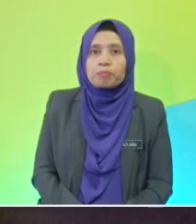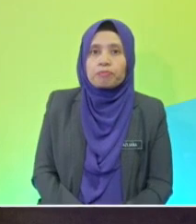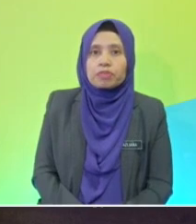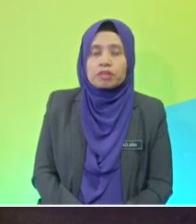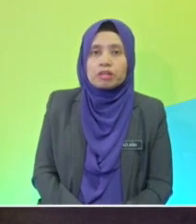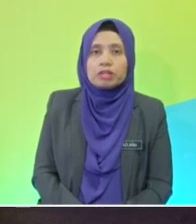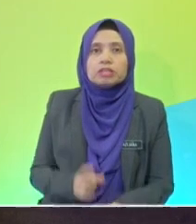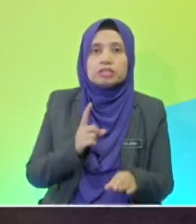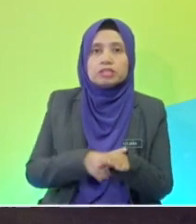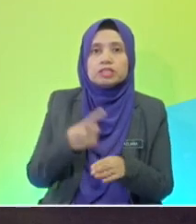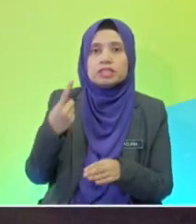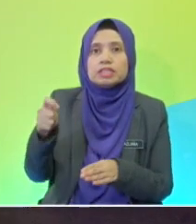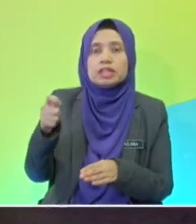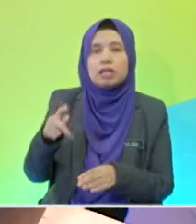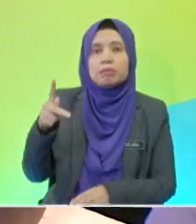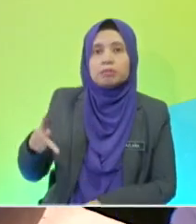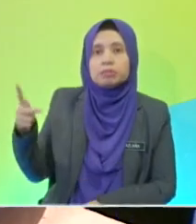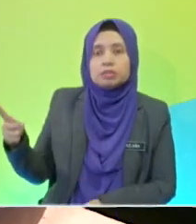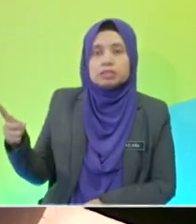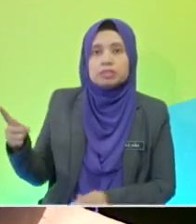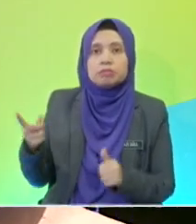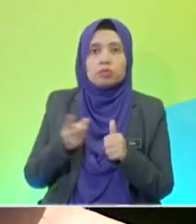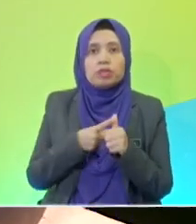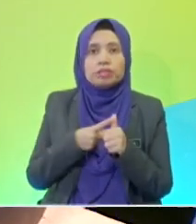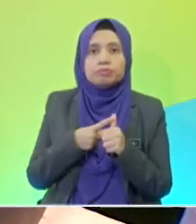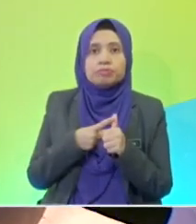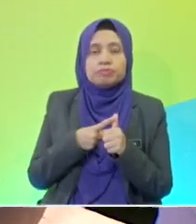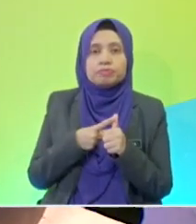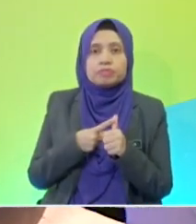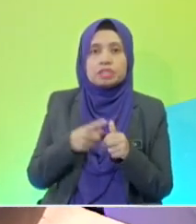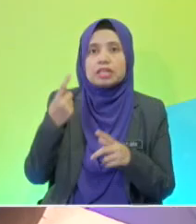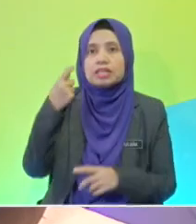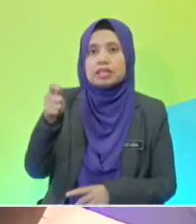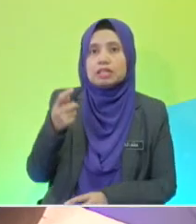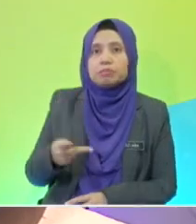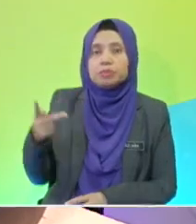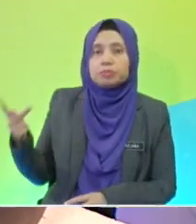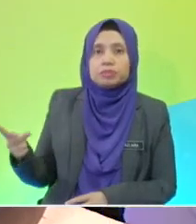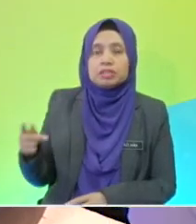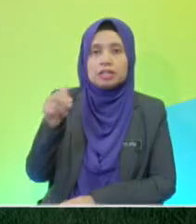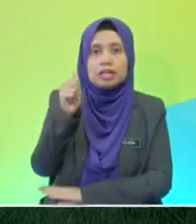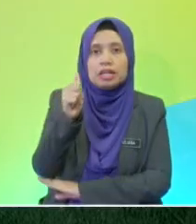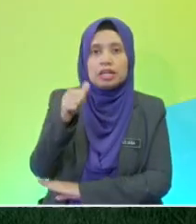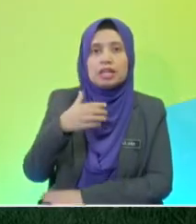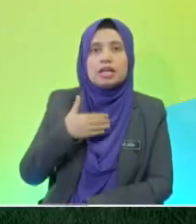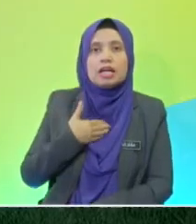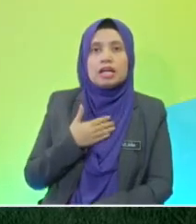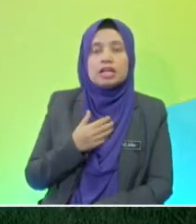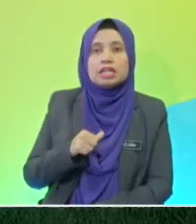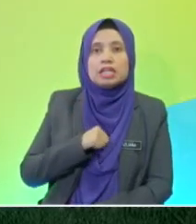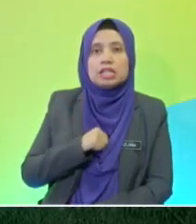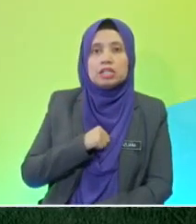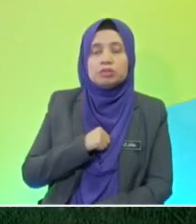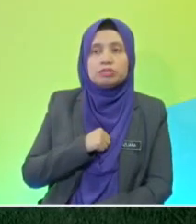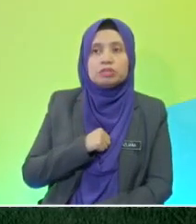The pupils, for question number 1, for question number 1, the pupils will work A alone or B in